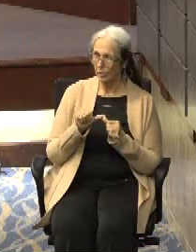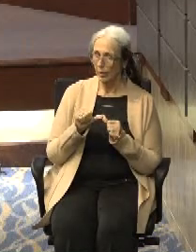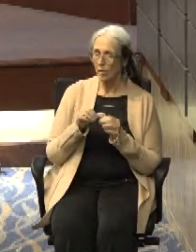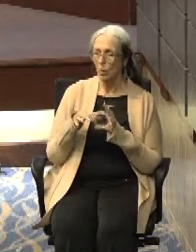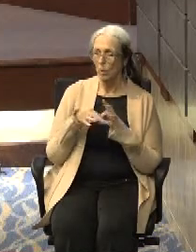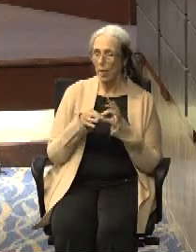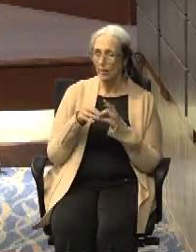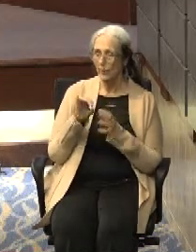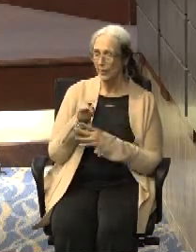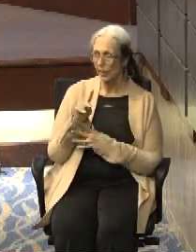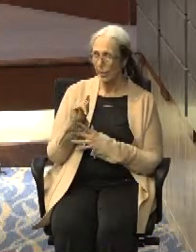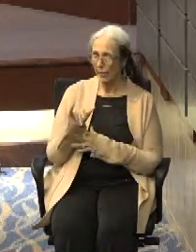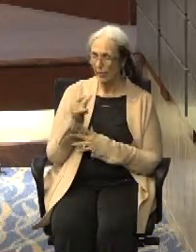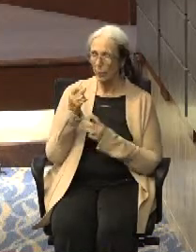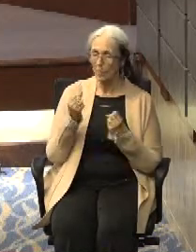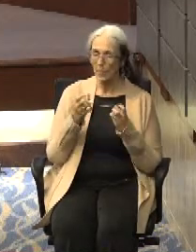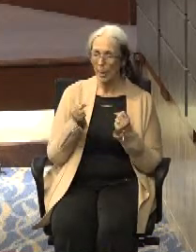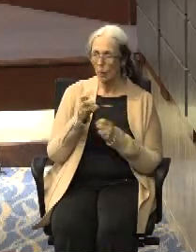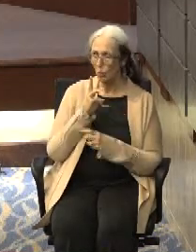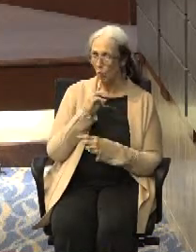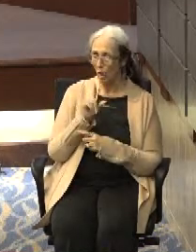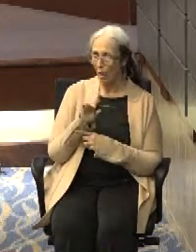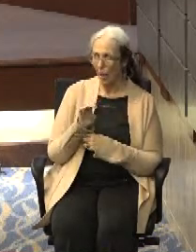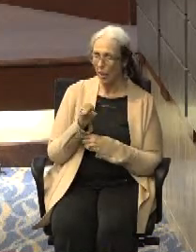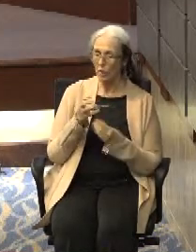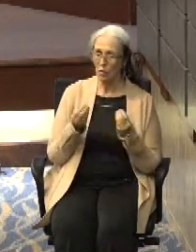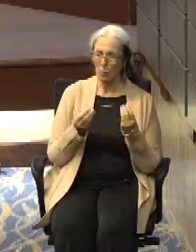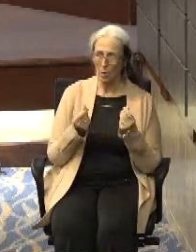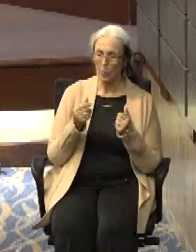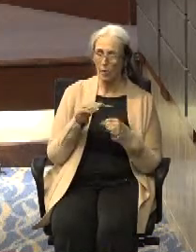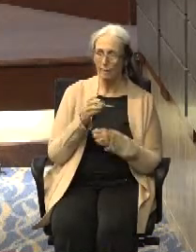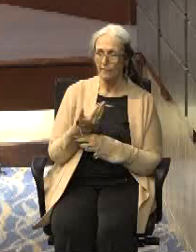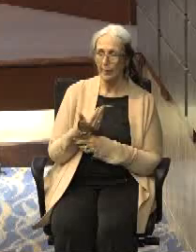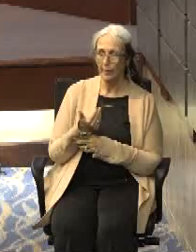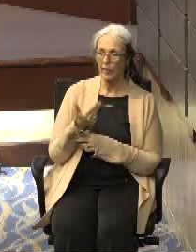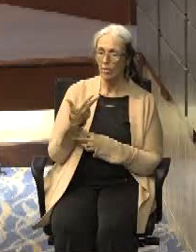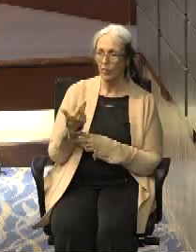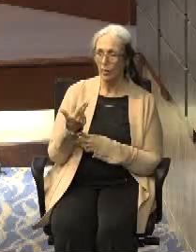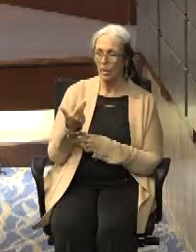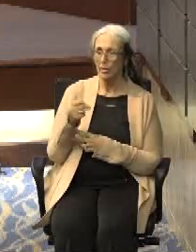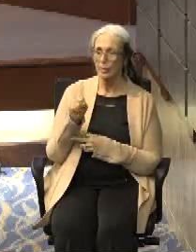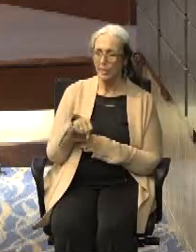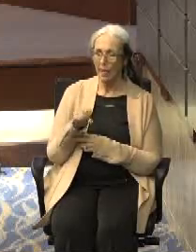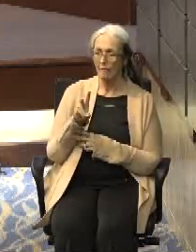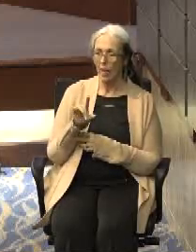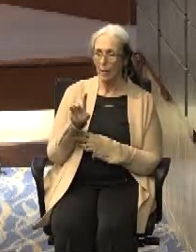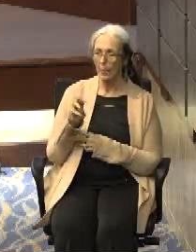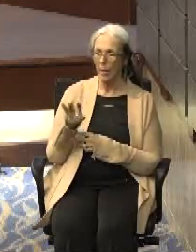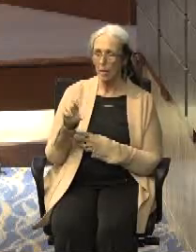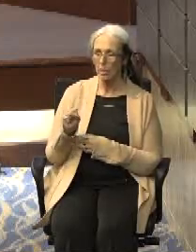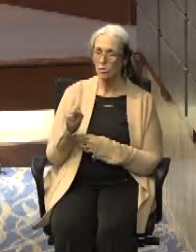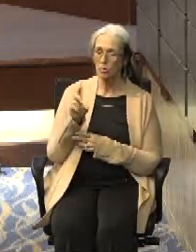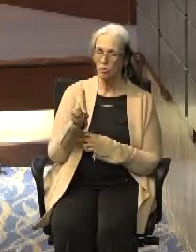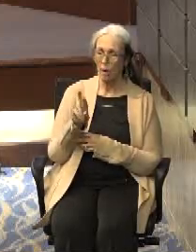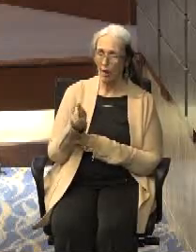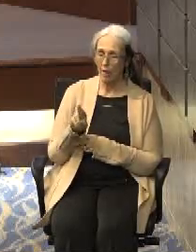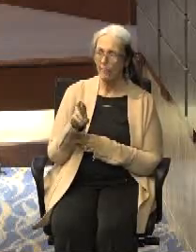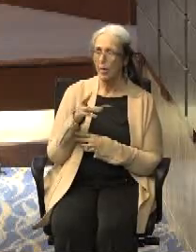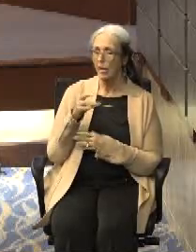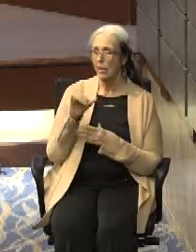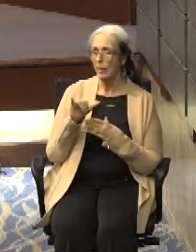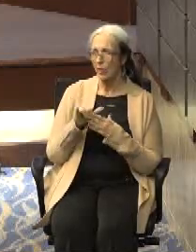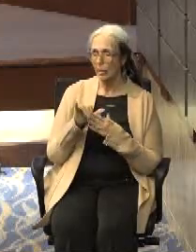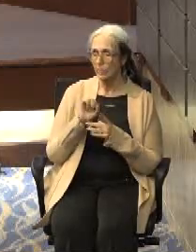and facilities needed for said waterline on property located at 1513 South Valley Mills Drive, more specifically described as